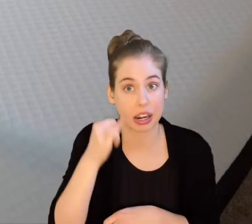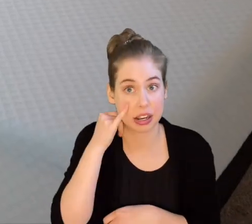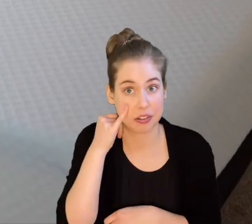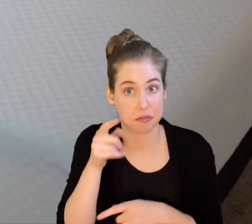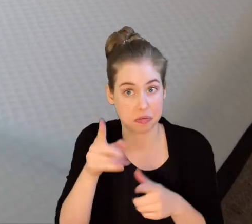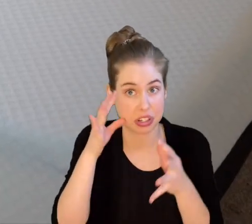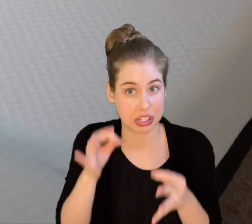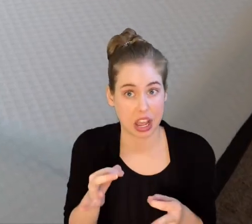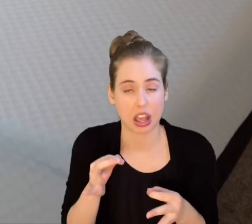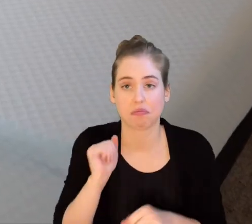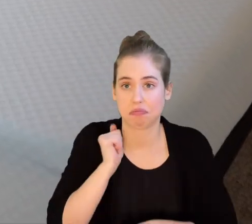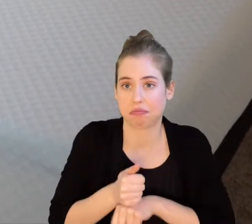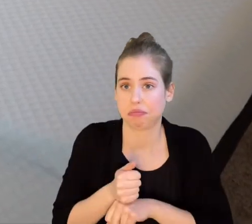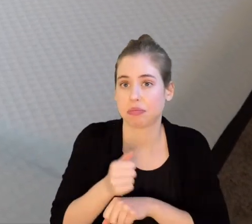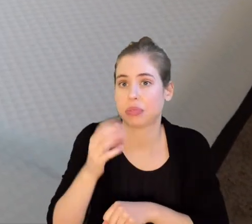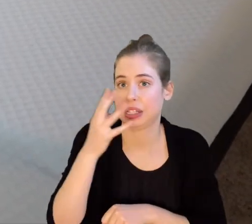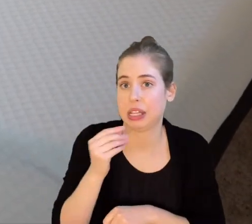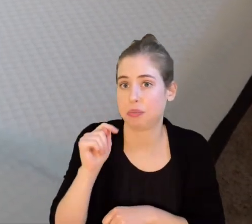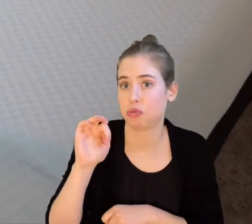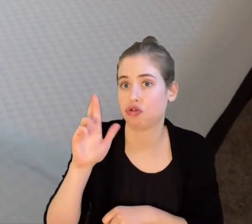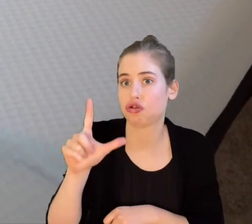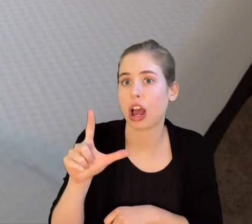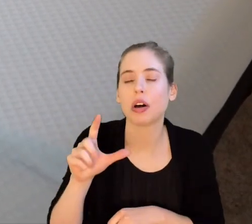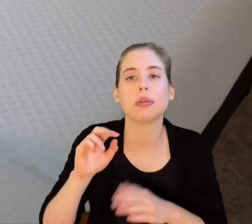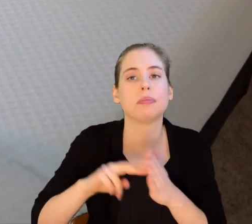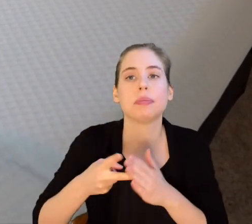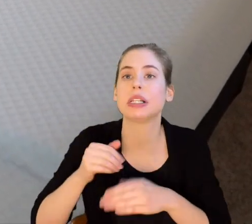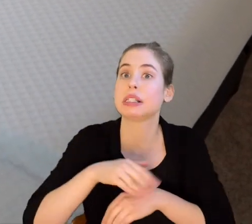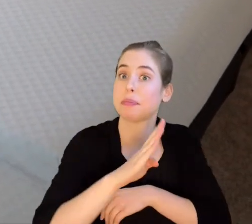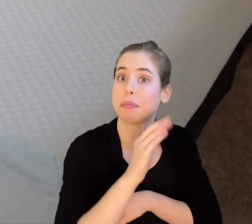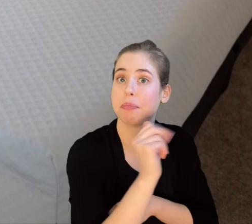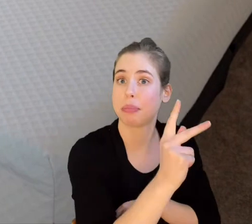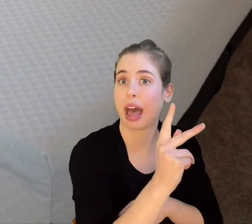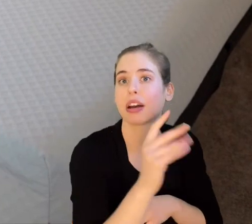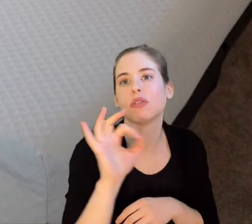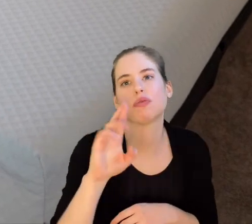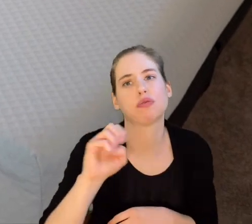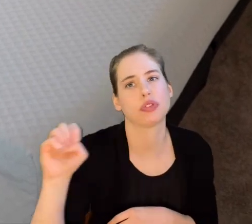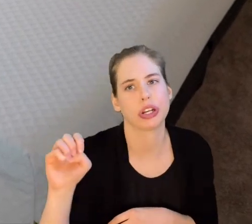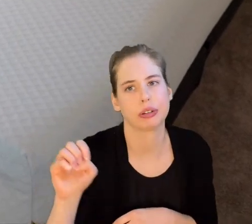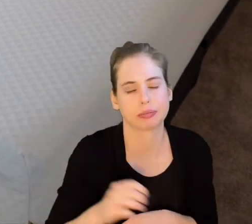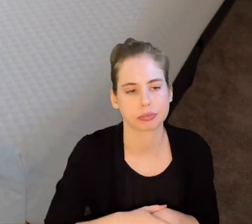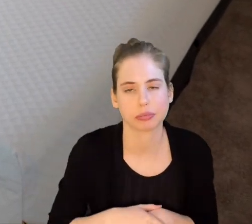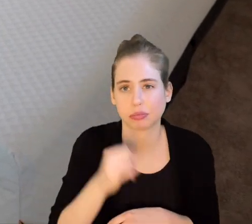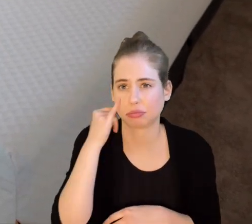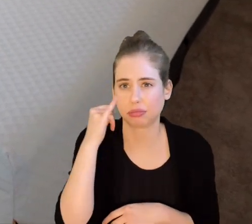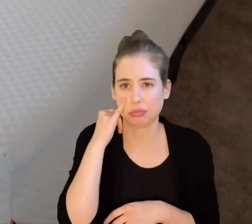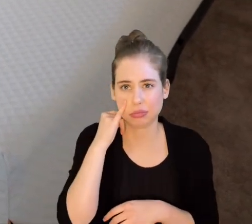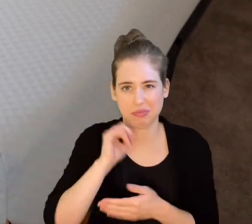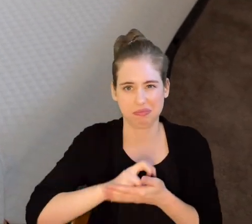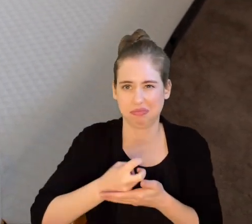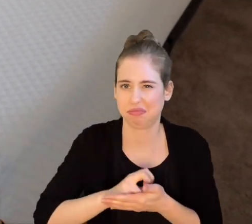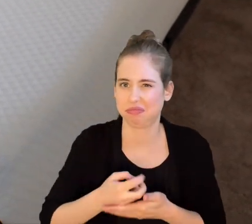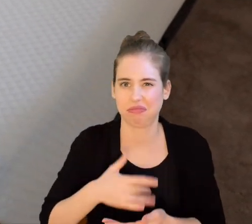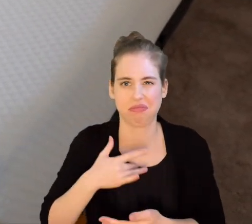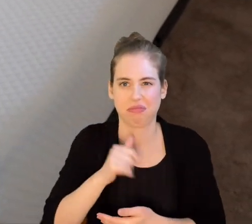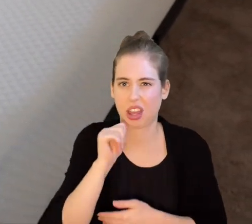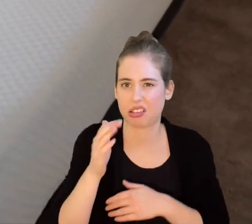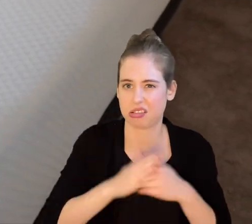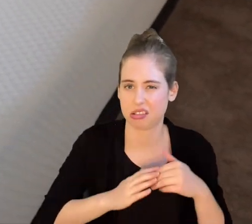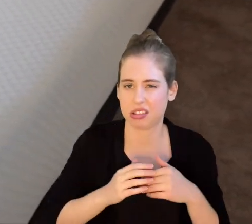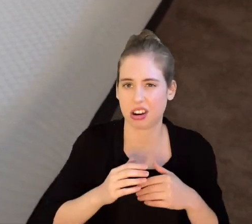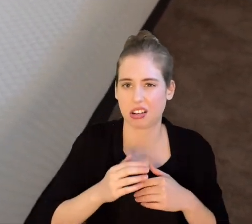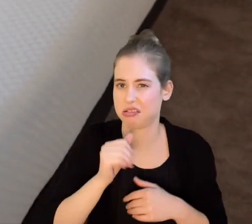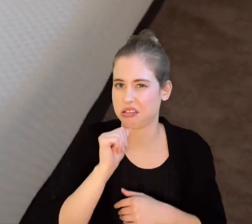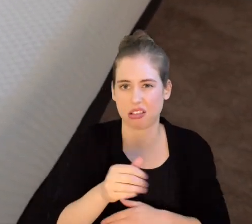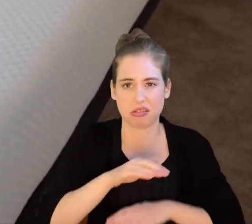unsatisfied with your NOLA mattress for any reason, you can return it after the 30-day period, as long as you're